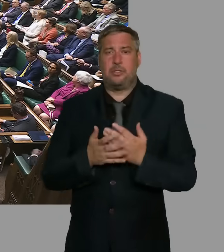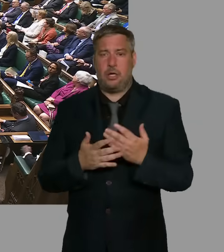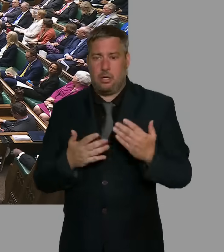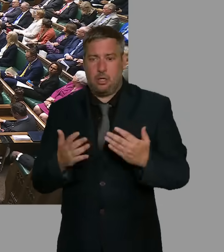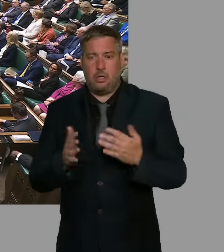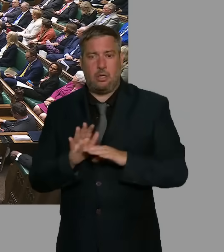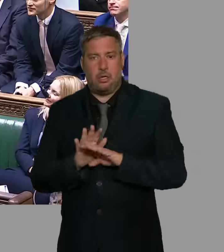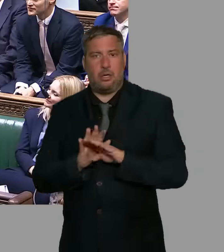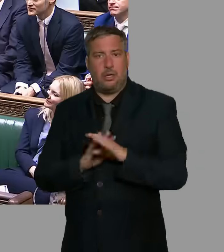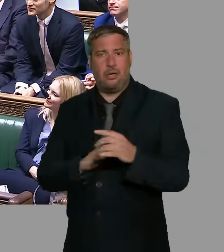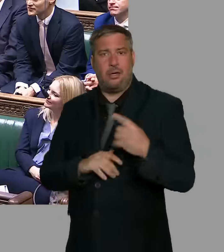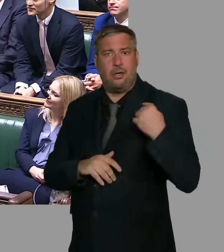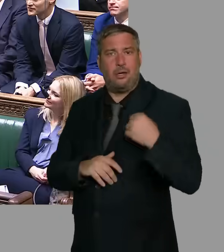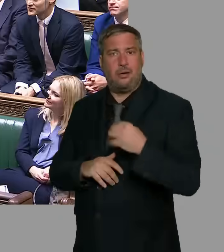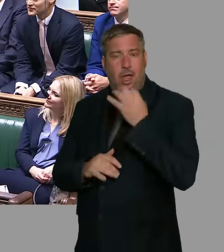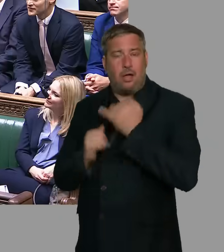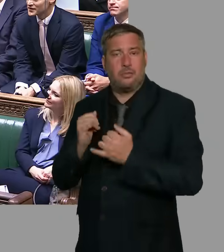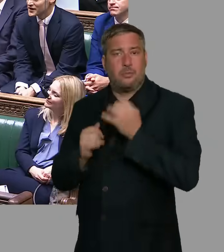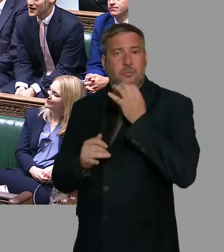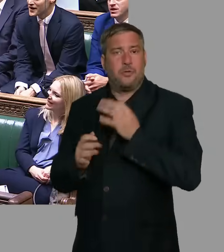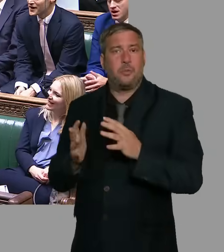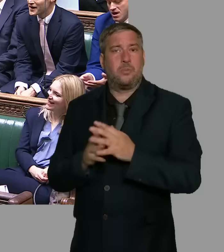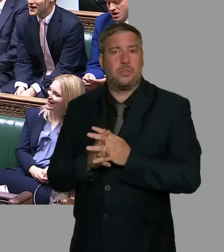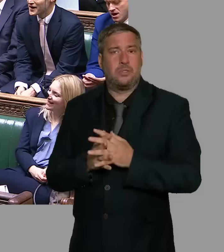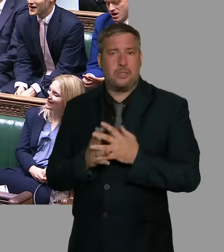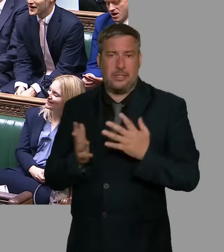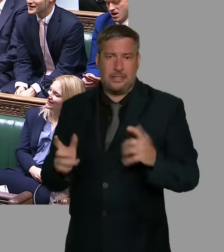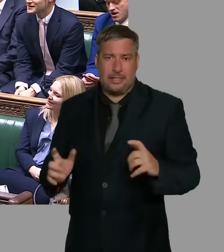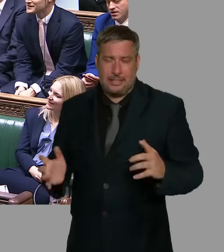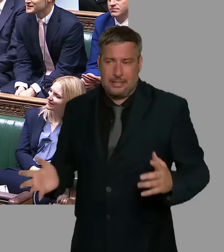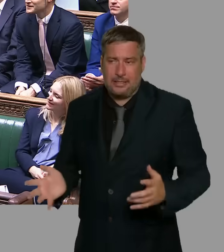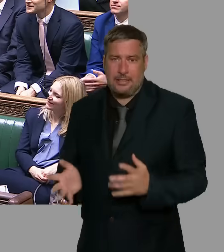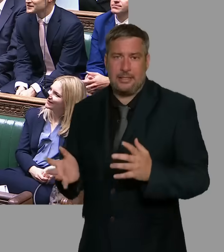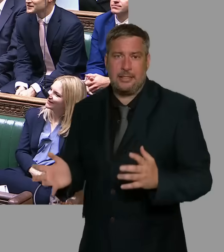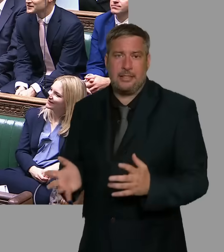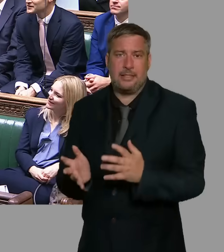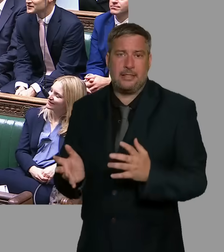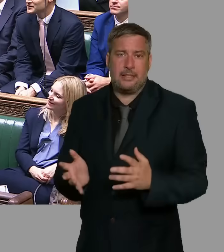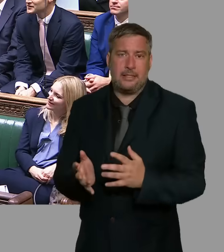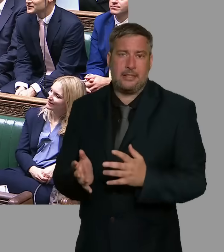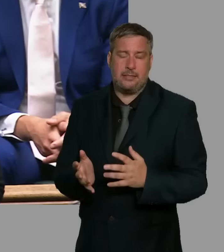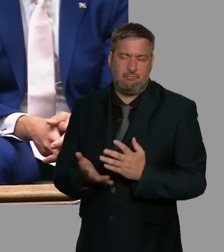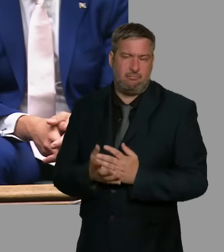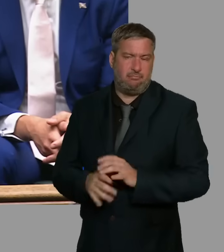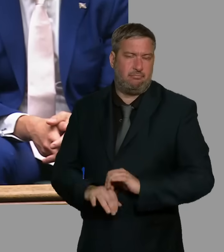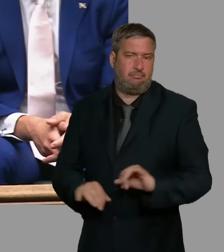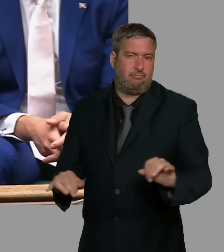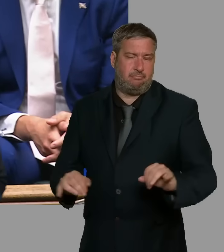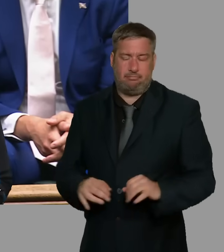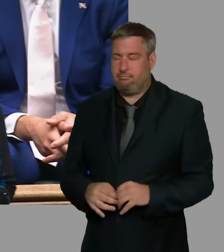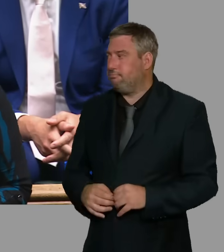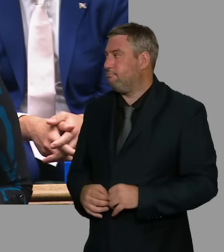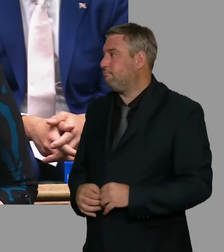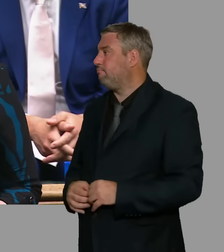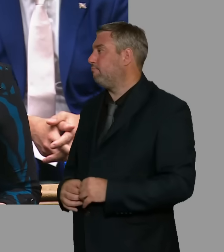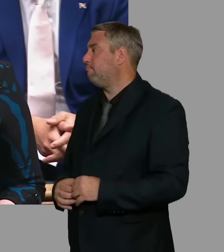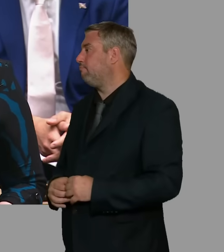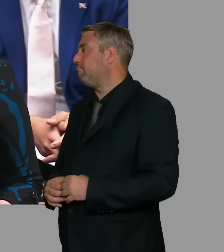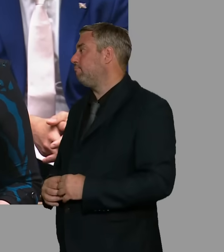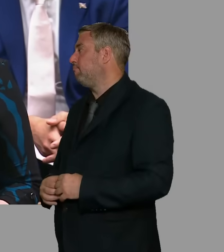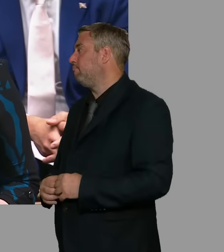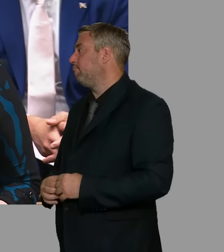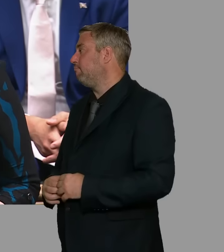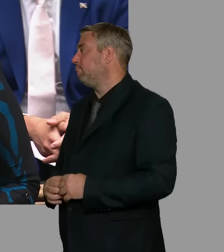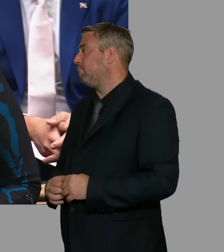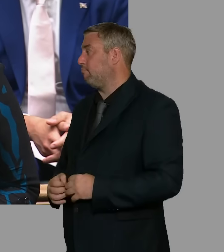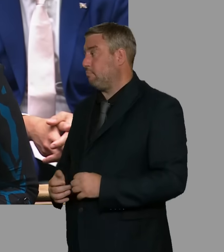Today is the 10th annual Back British Farming Day. And given the Prime Minister is so keen on resets in recent weeks, will